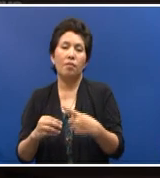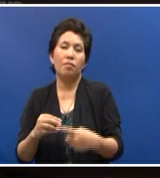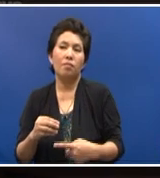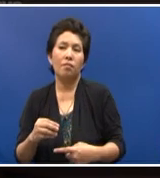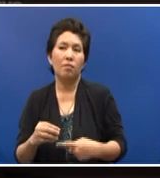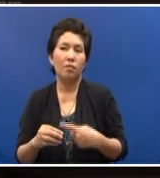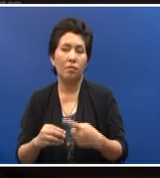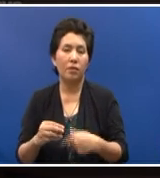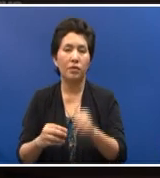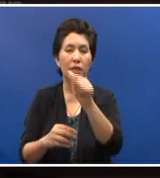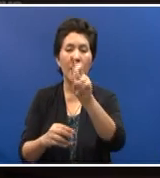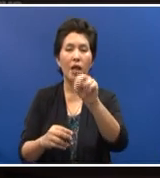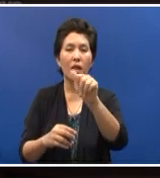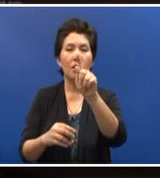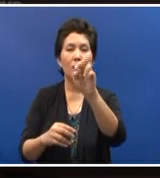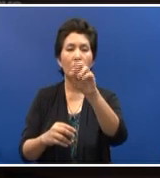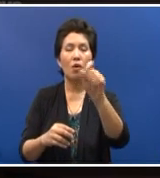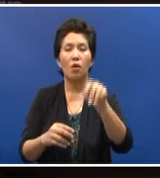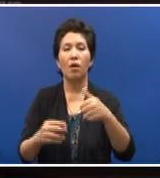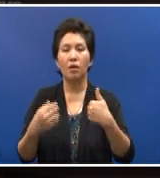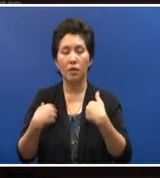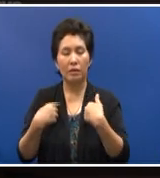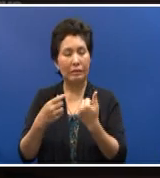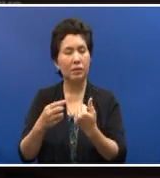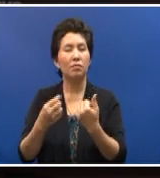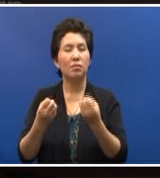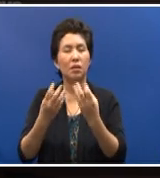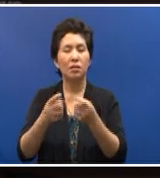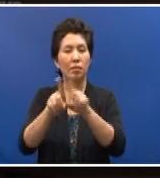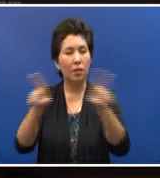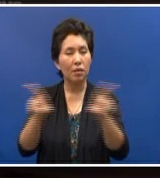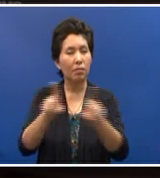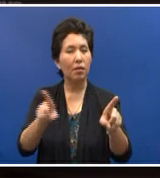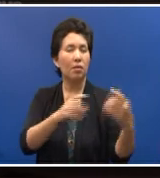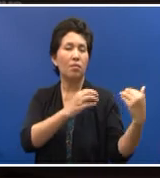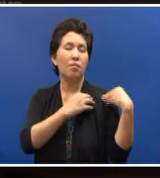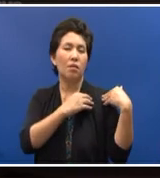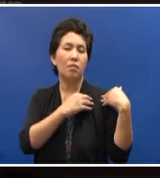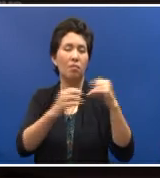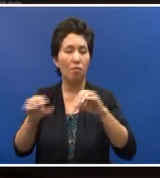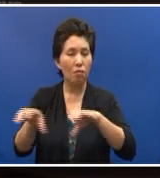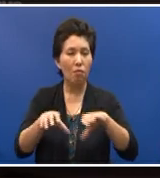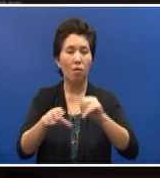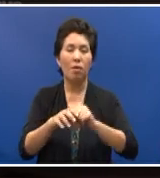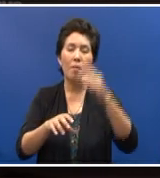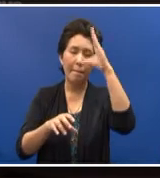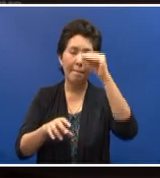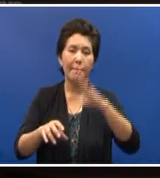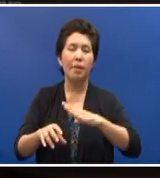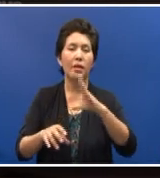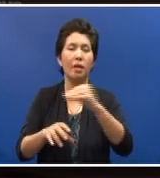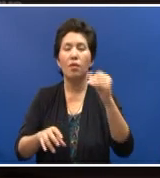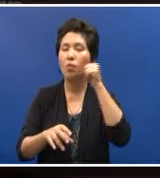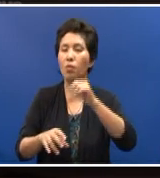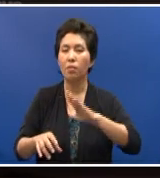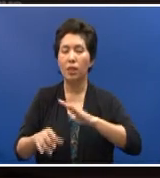in anthropology, there is a marked difference between tasks performed by men and also women. Okay,